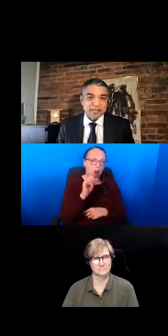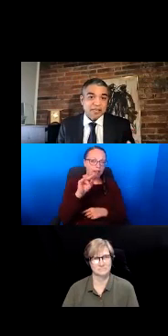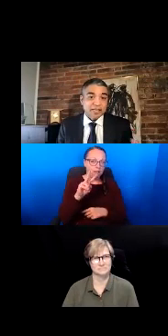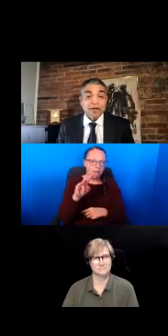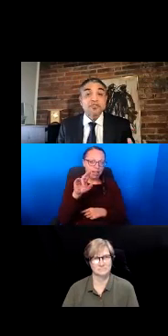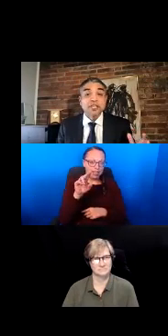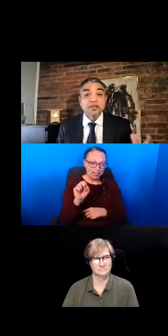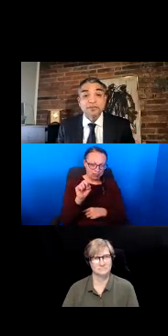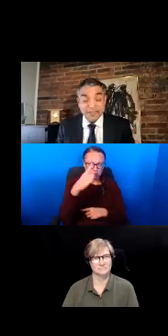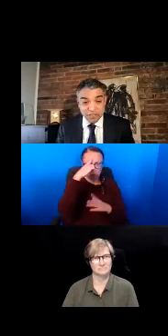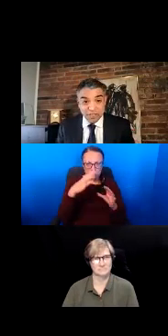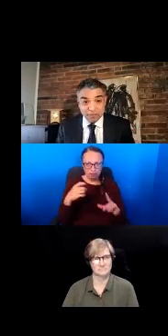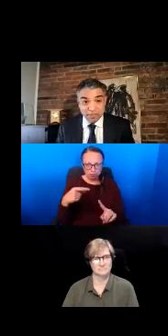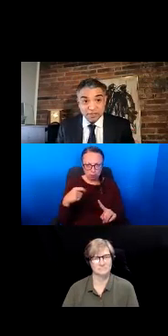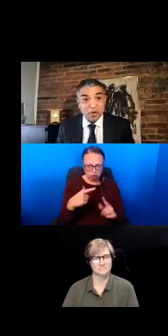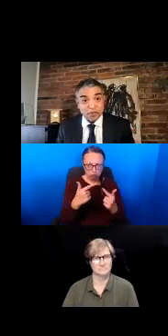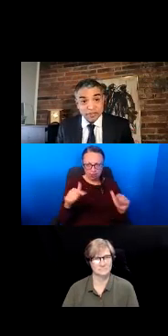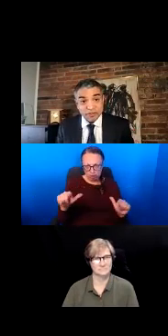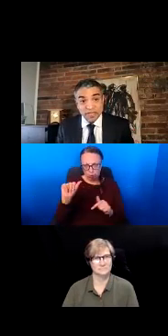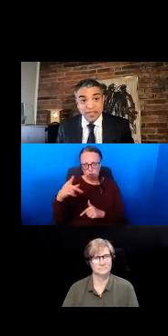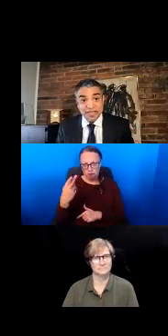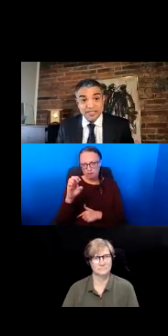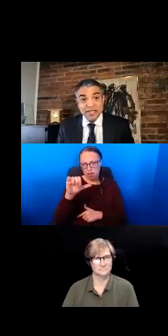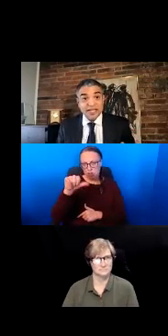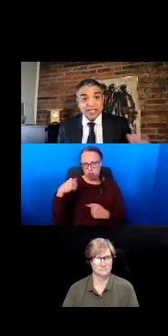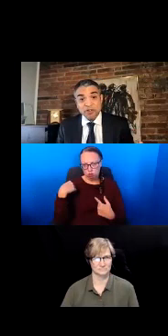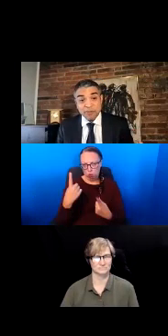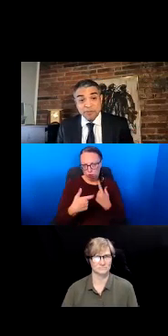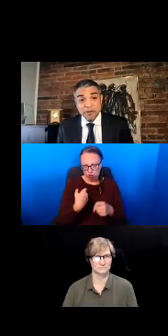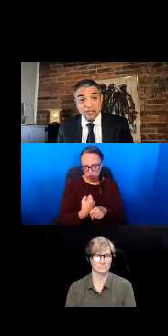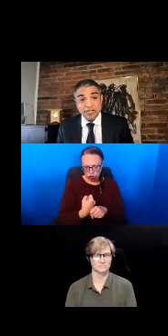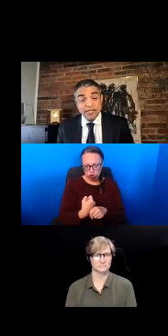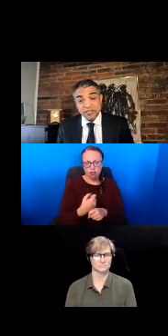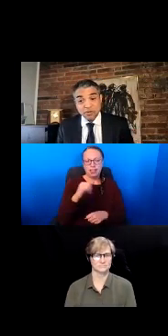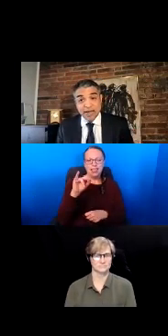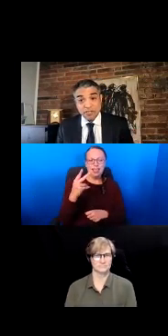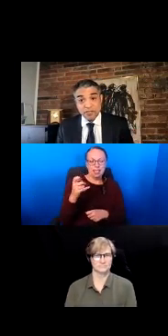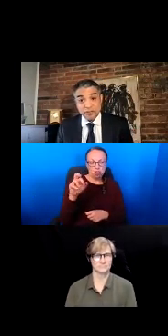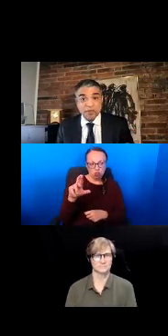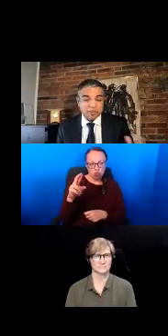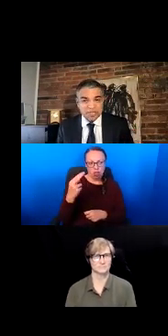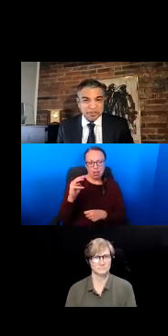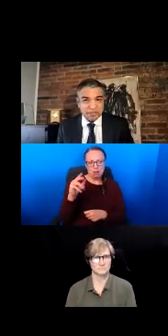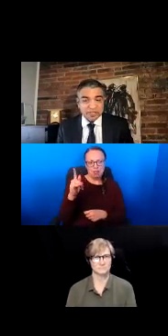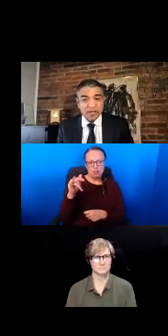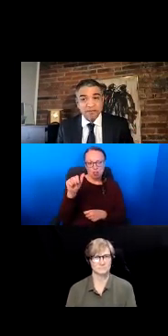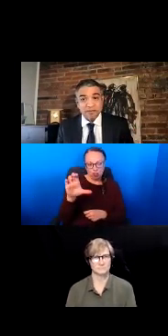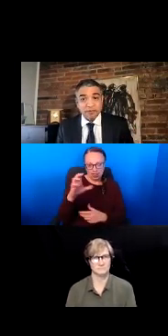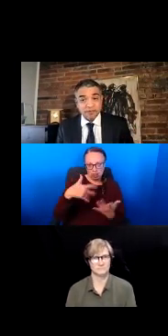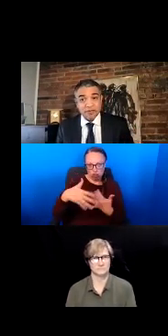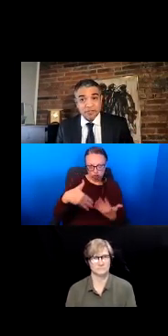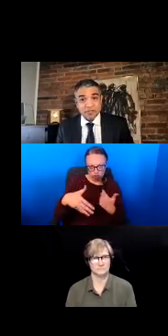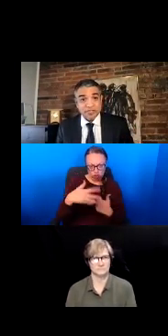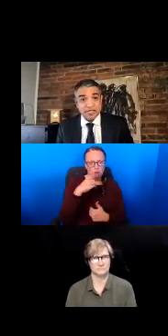in language and aphasia in particular over the years, and that is interhemispheric interactions, in particular in